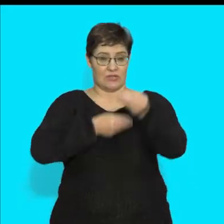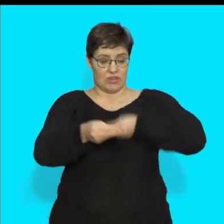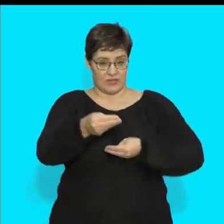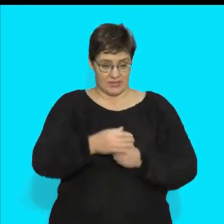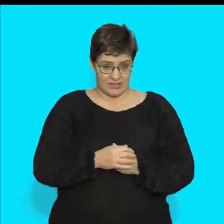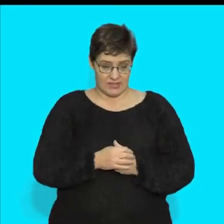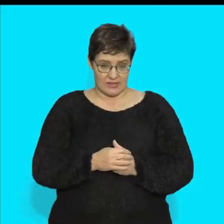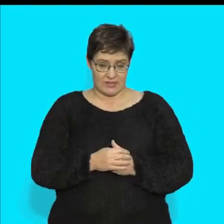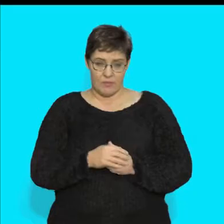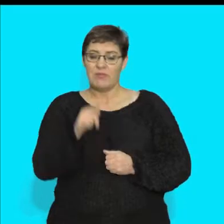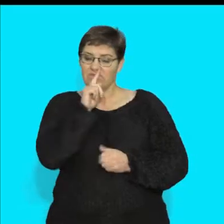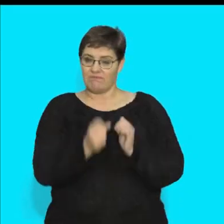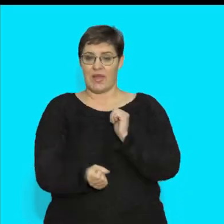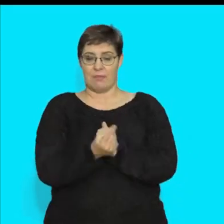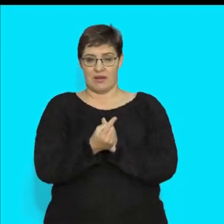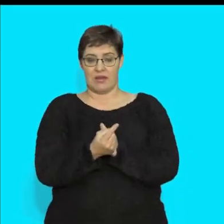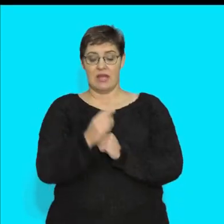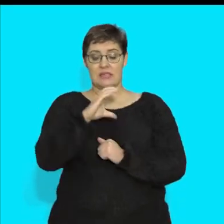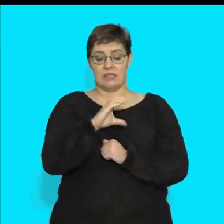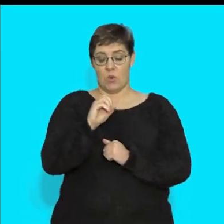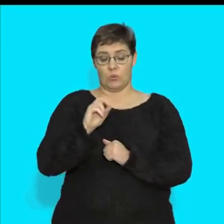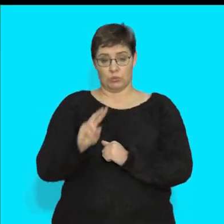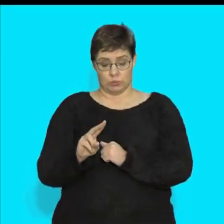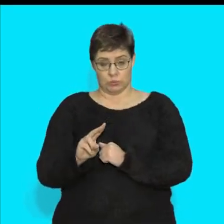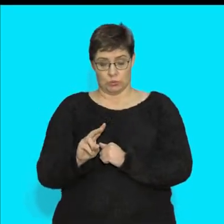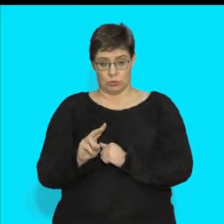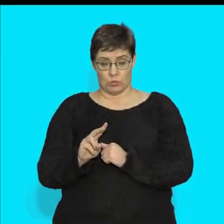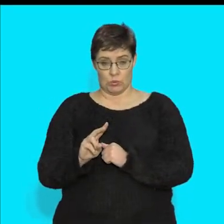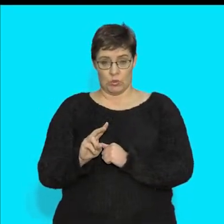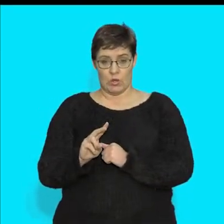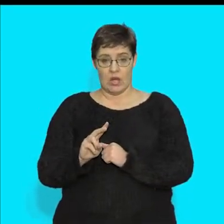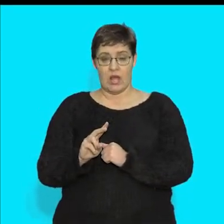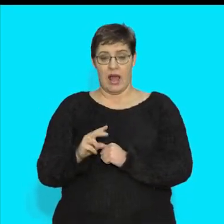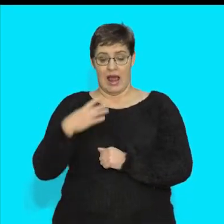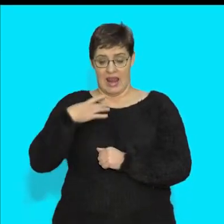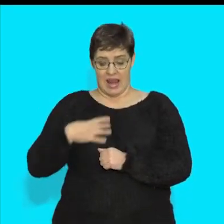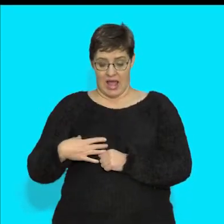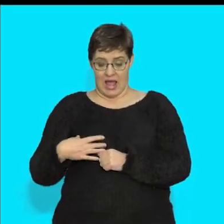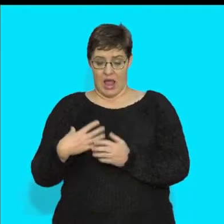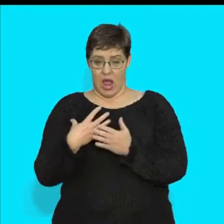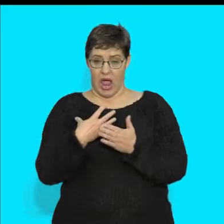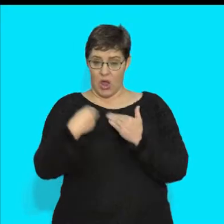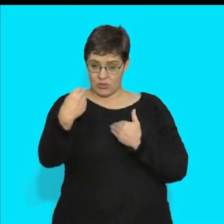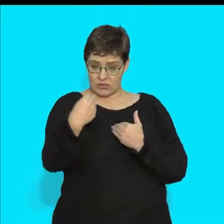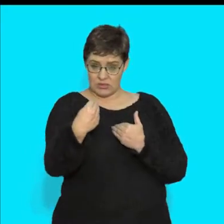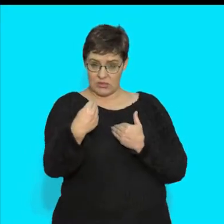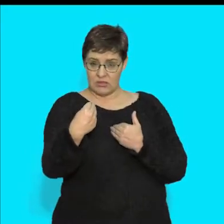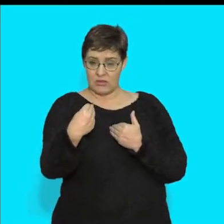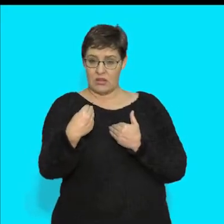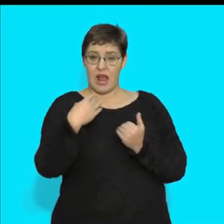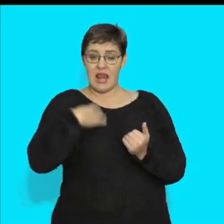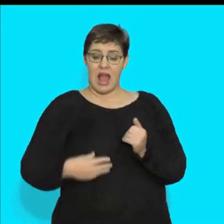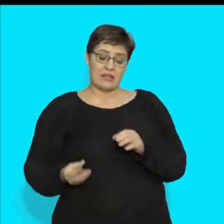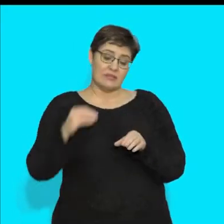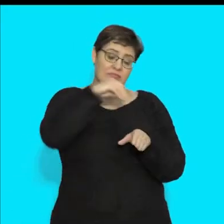Gas exchange. And that's exactly what happens. Carbon dioxide goes out of the lungs, and what do the